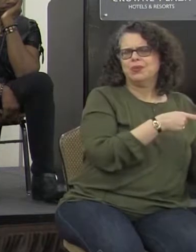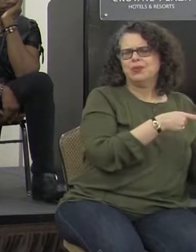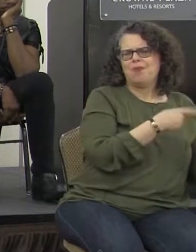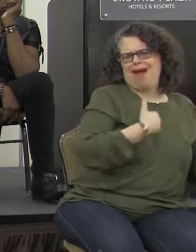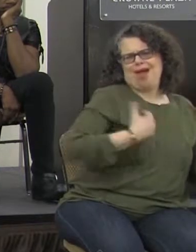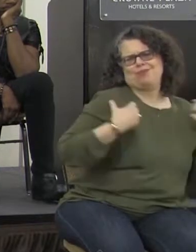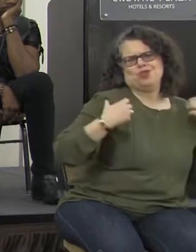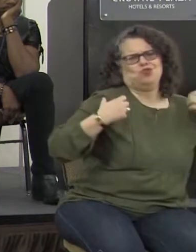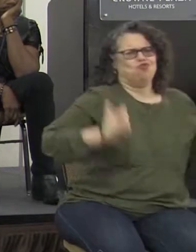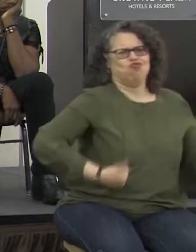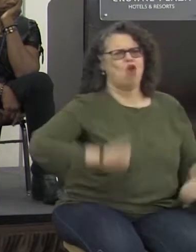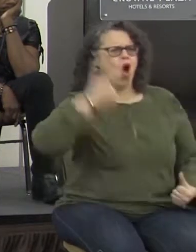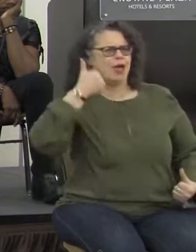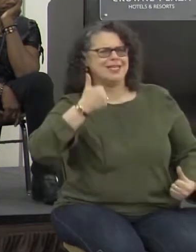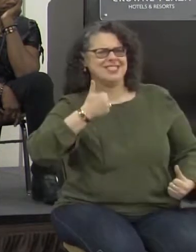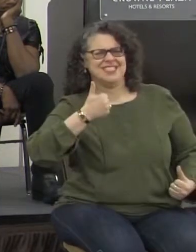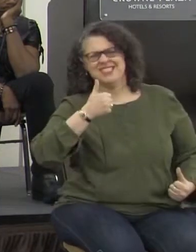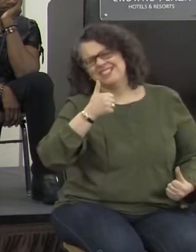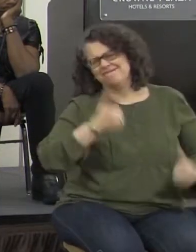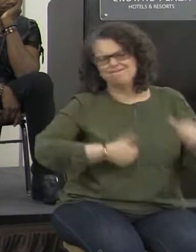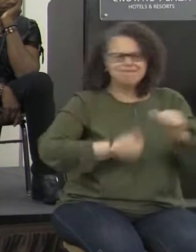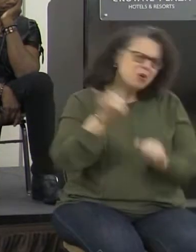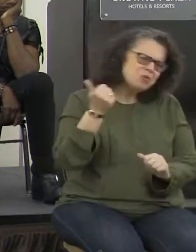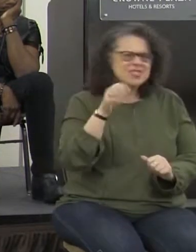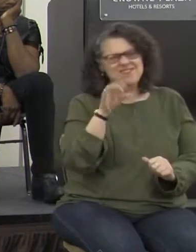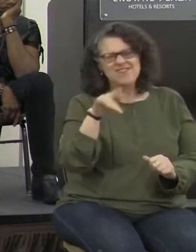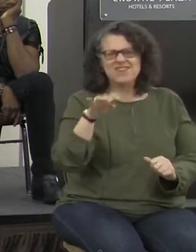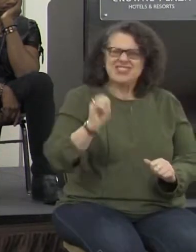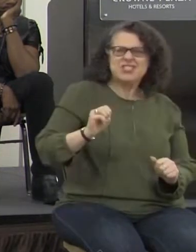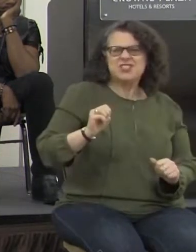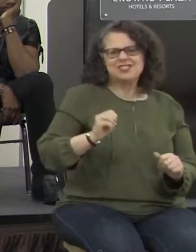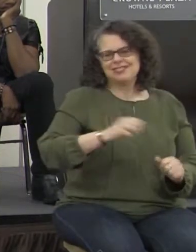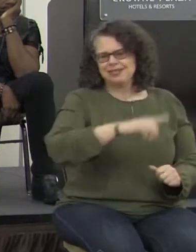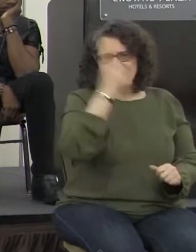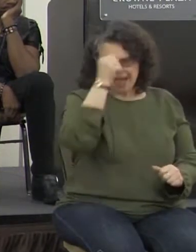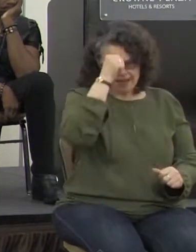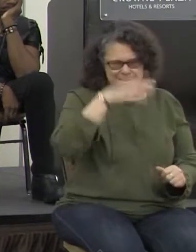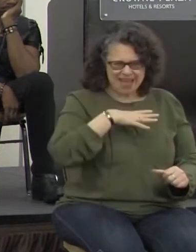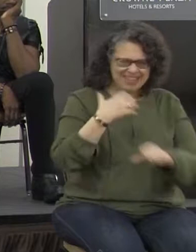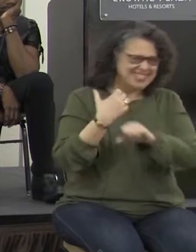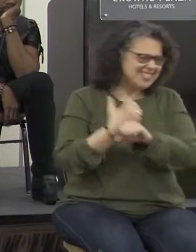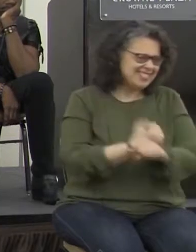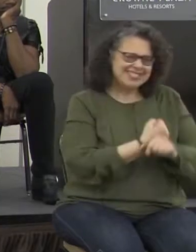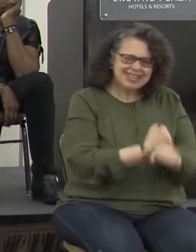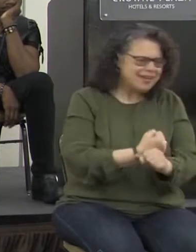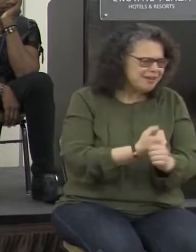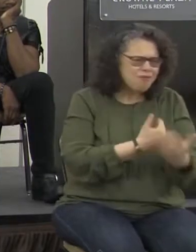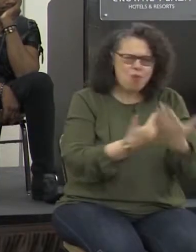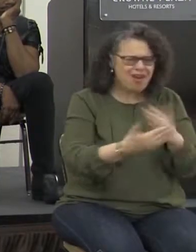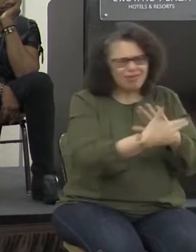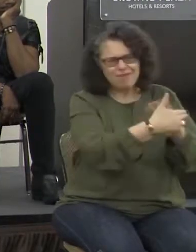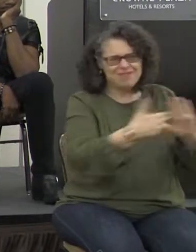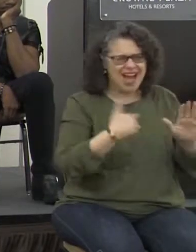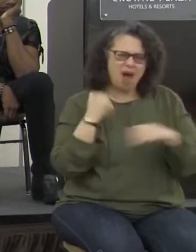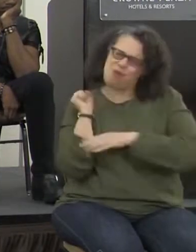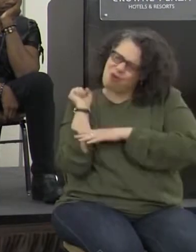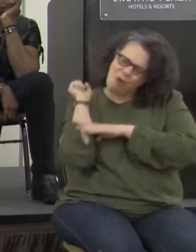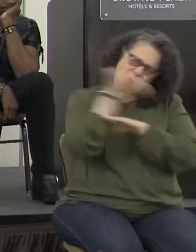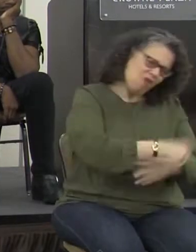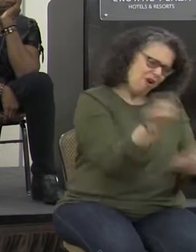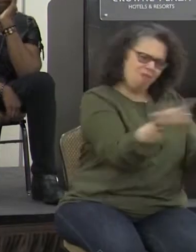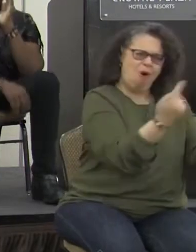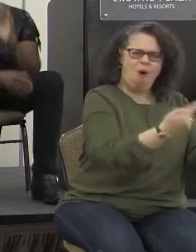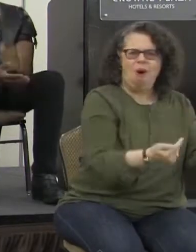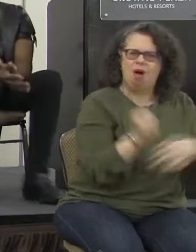am the strongest, fiercest black man ever, slave, whatever. I will overcome all of